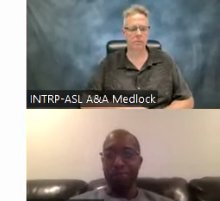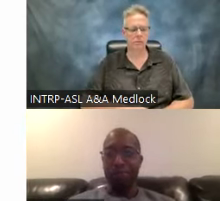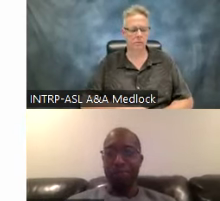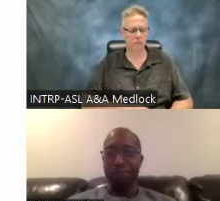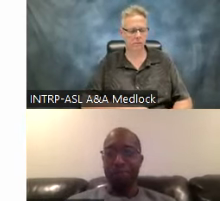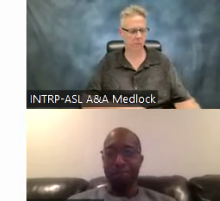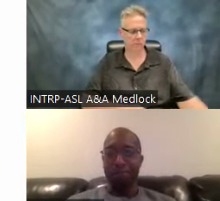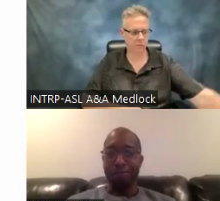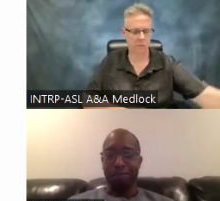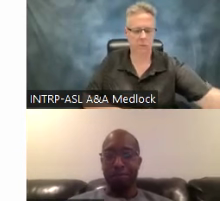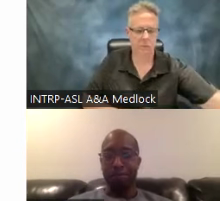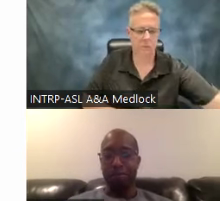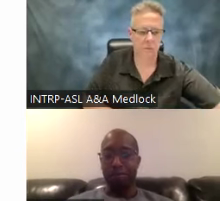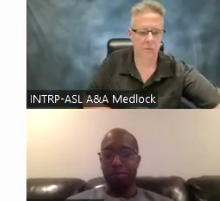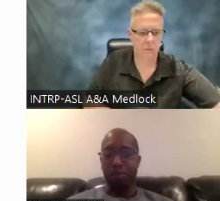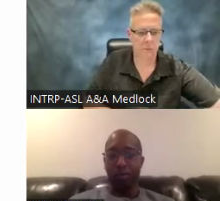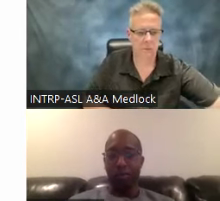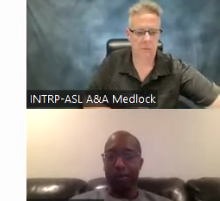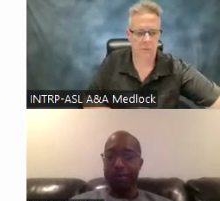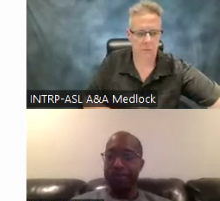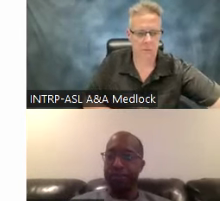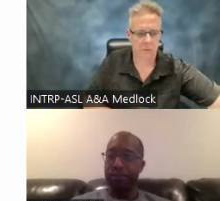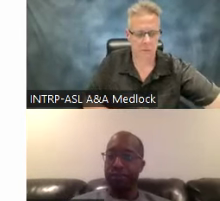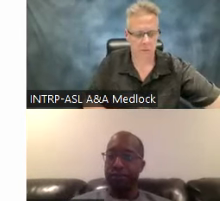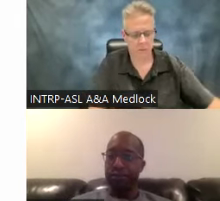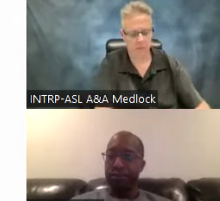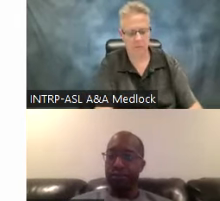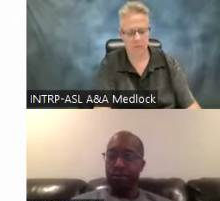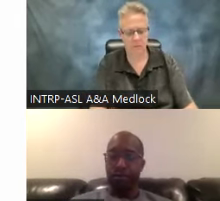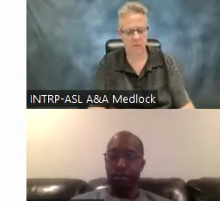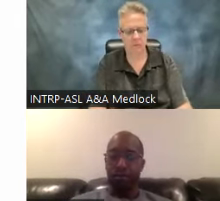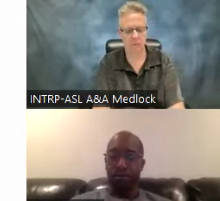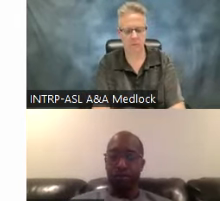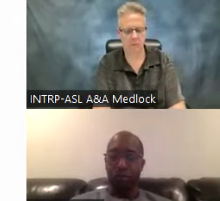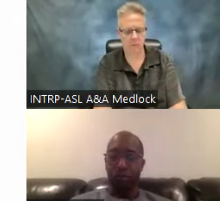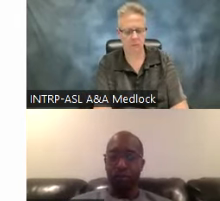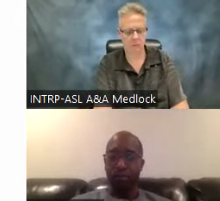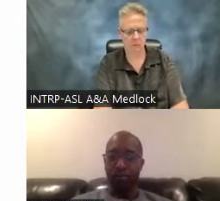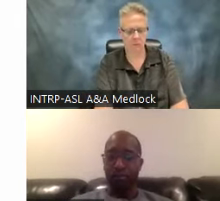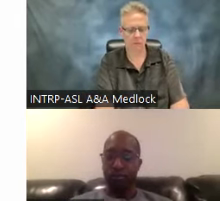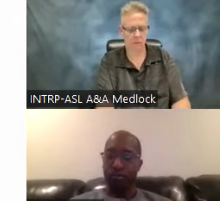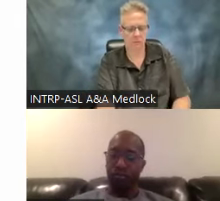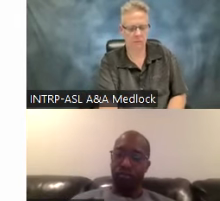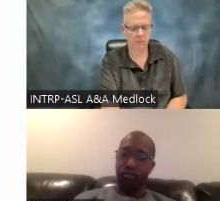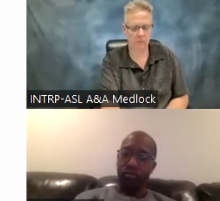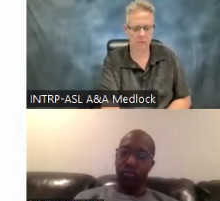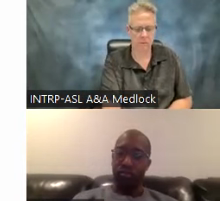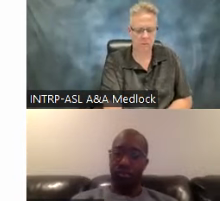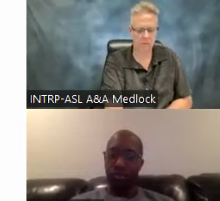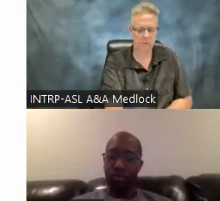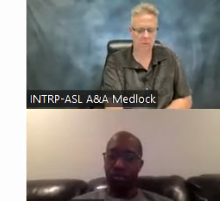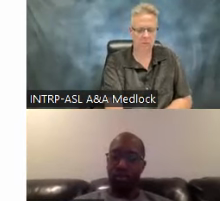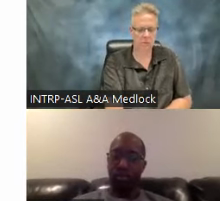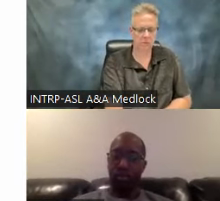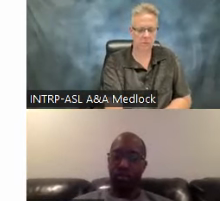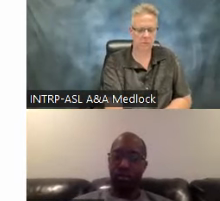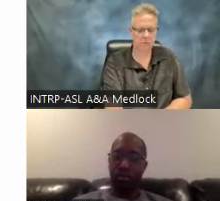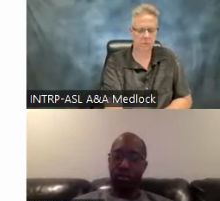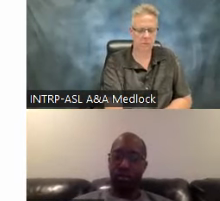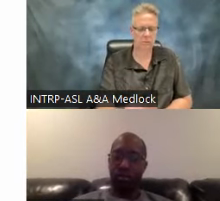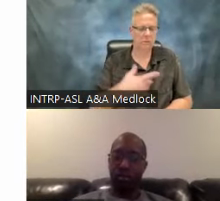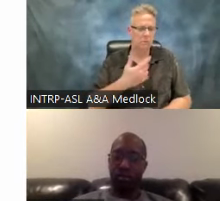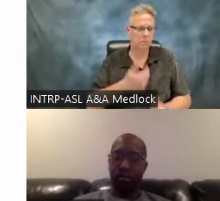that what you meant, Commissioner Amici? I mean, the thing is that like the likelihood of the oversight board having those